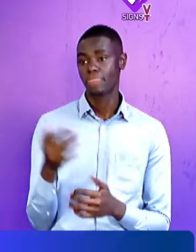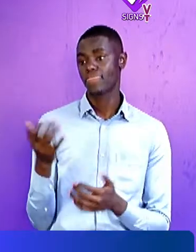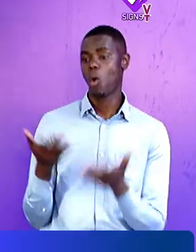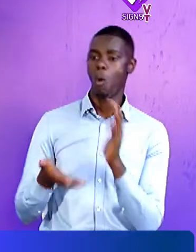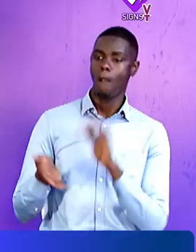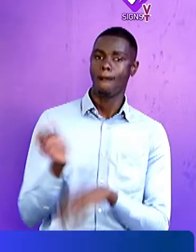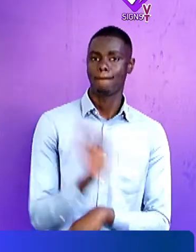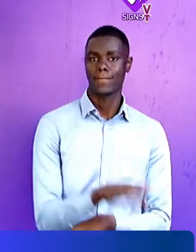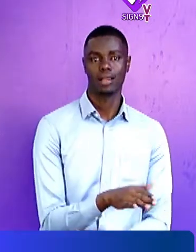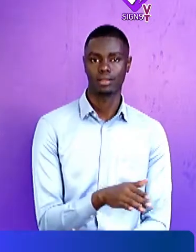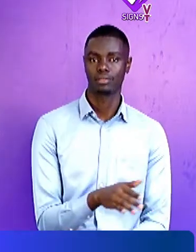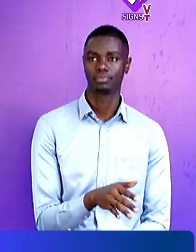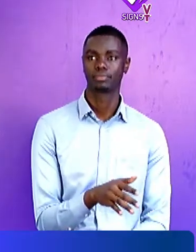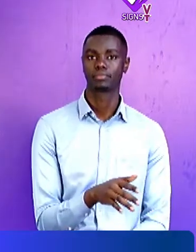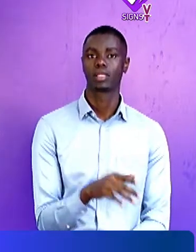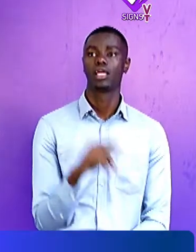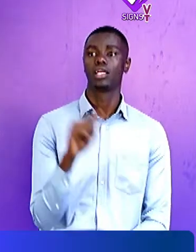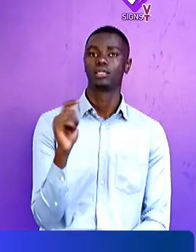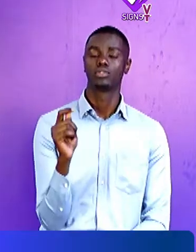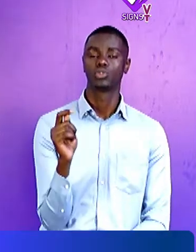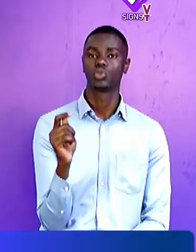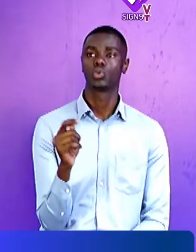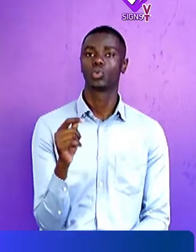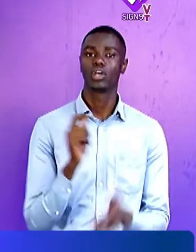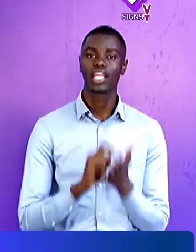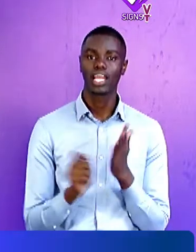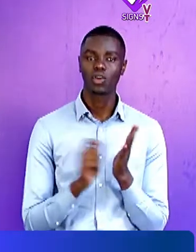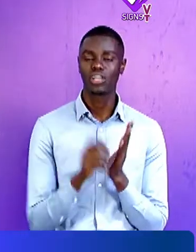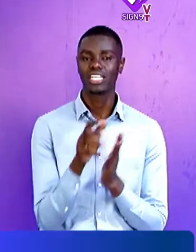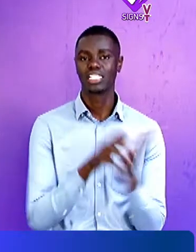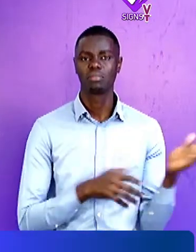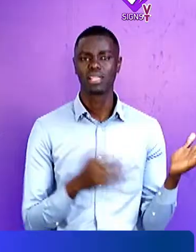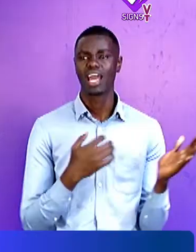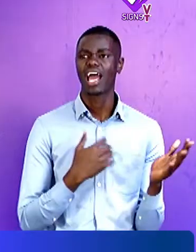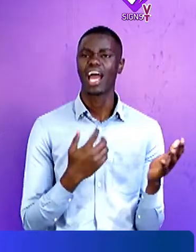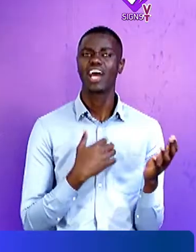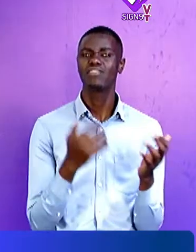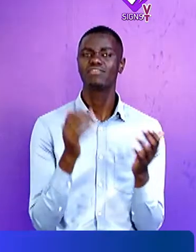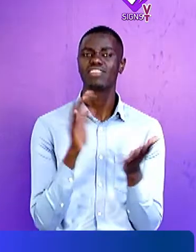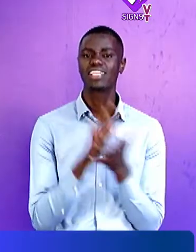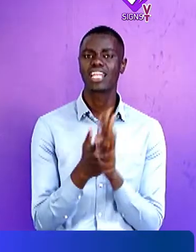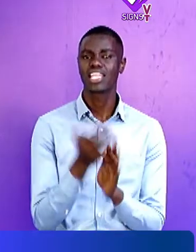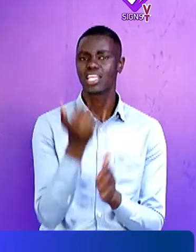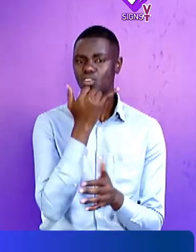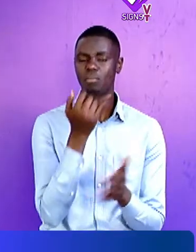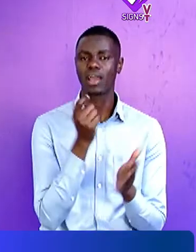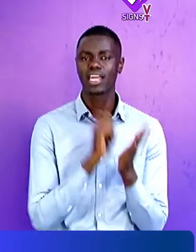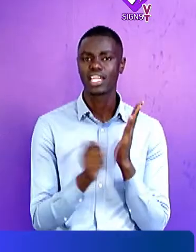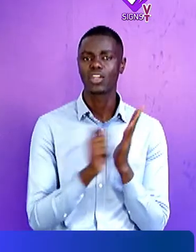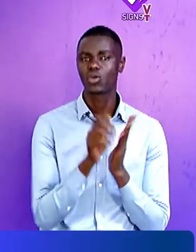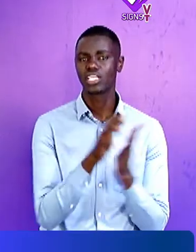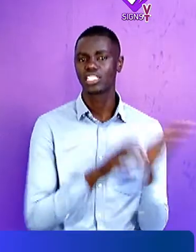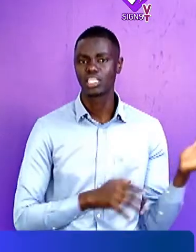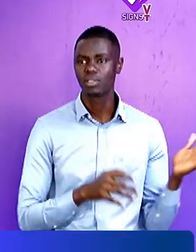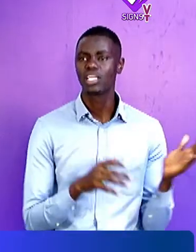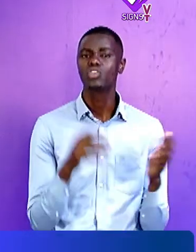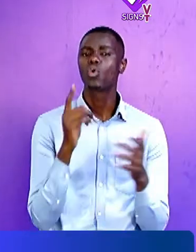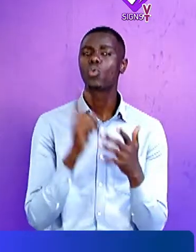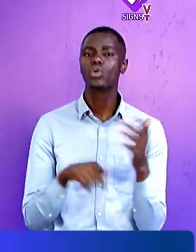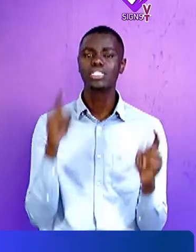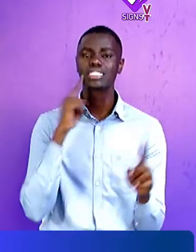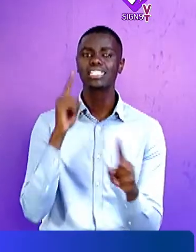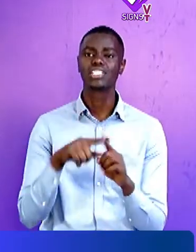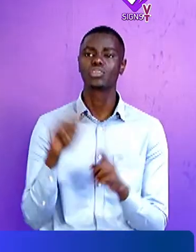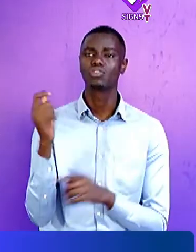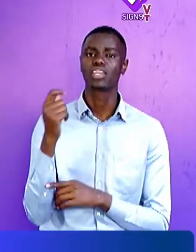the issue of him coming to record a statement, I don't think there's something wrong with recording a statement, Yeah. isn't it? Yeah. The issue is what is the intention of Kenya